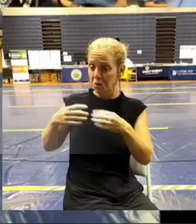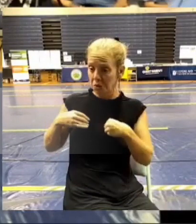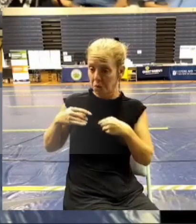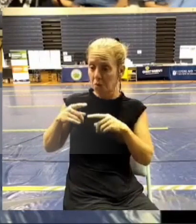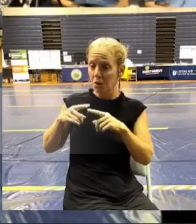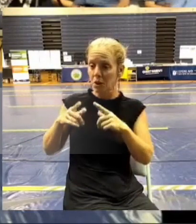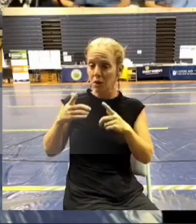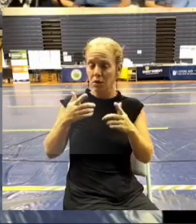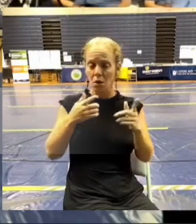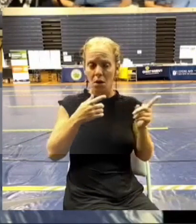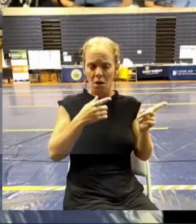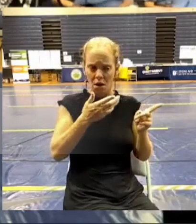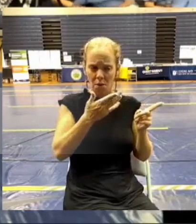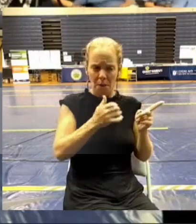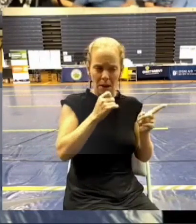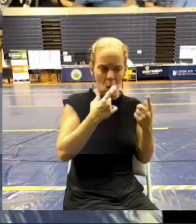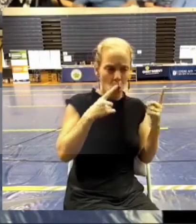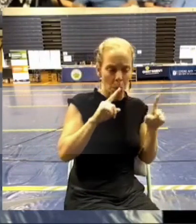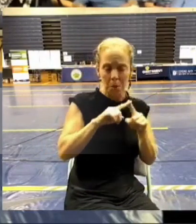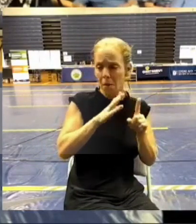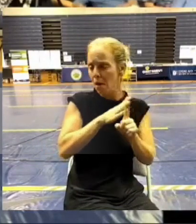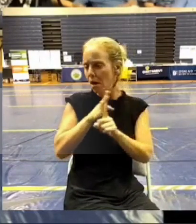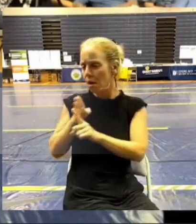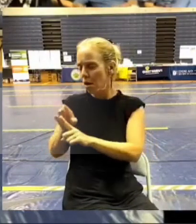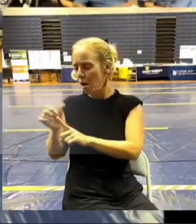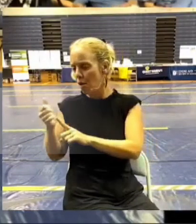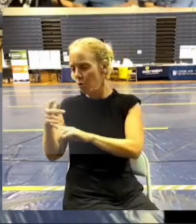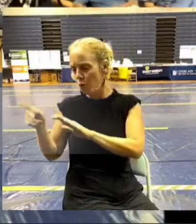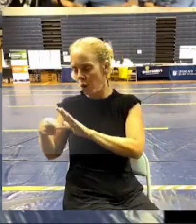to work. So I was like, okay, we're just gonna work with that. Well,